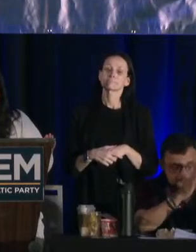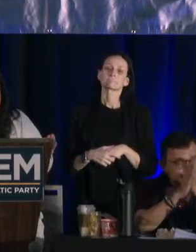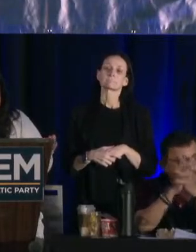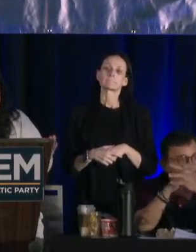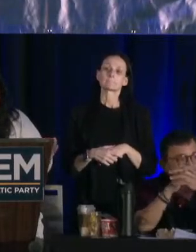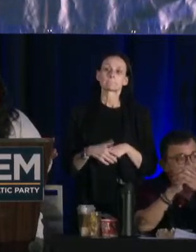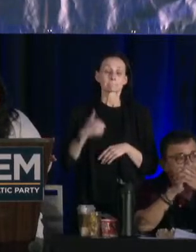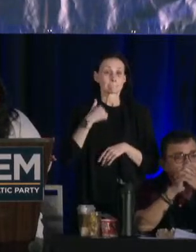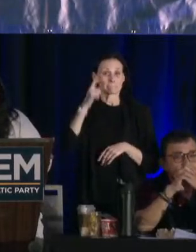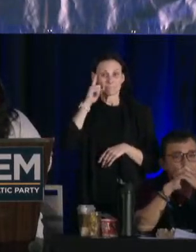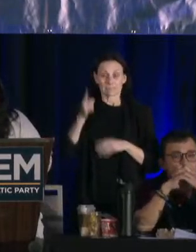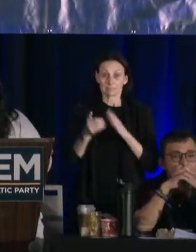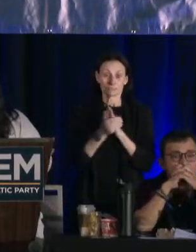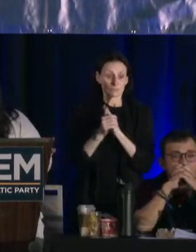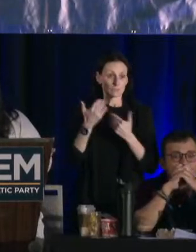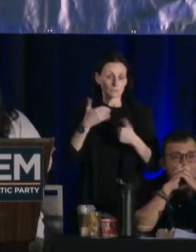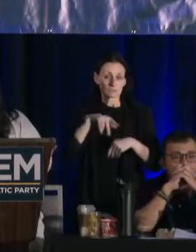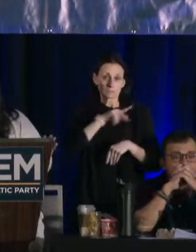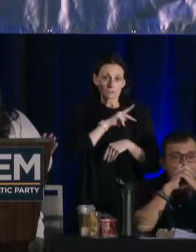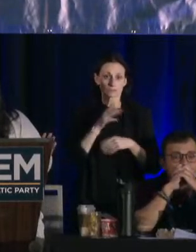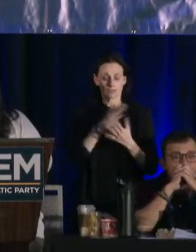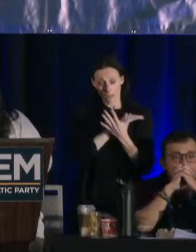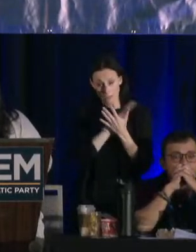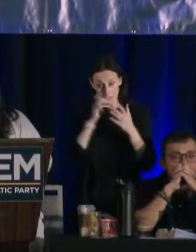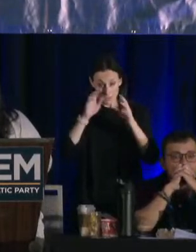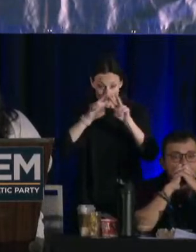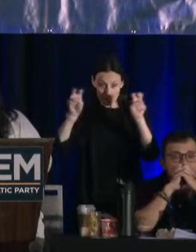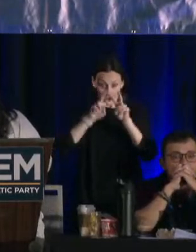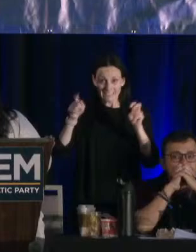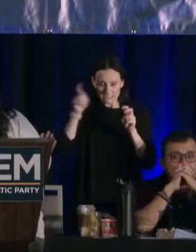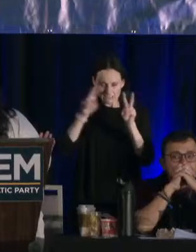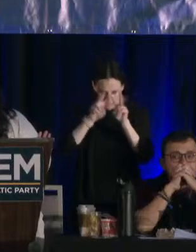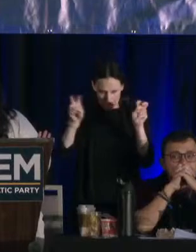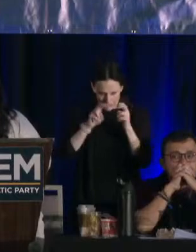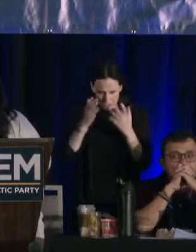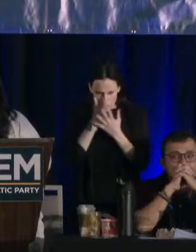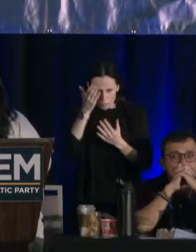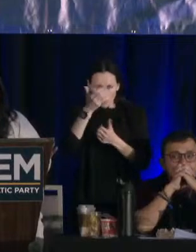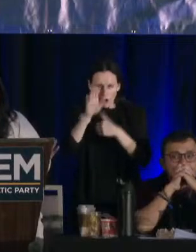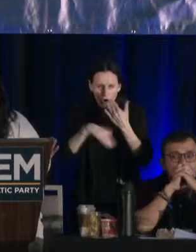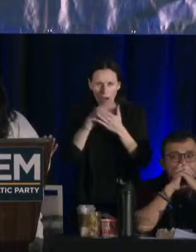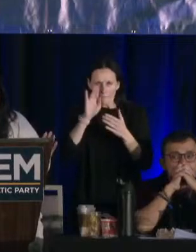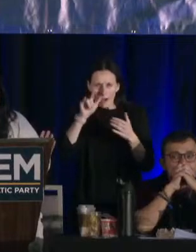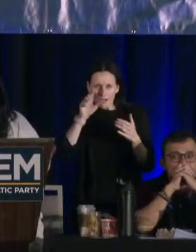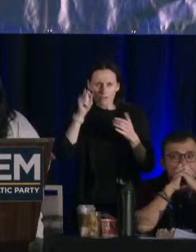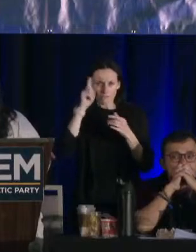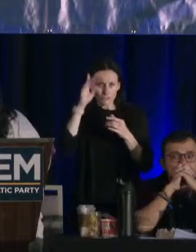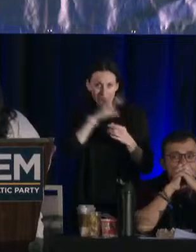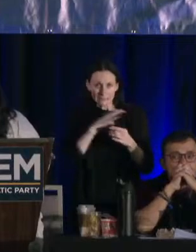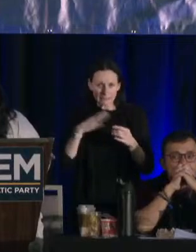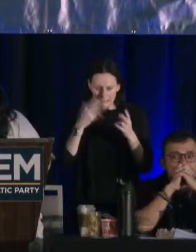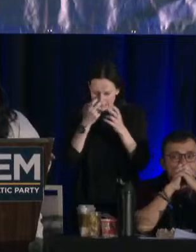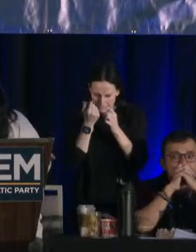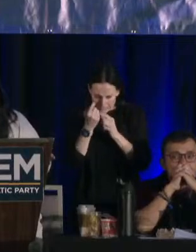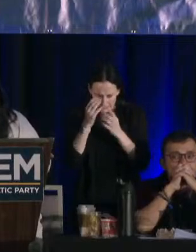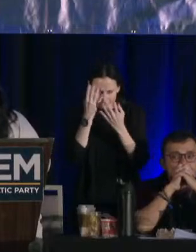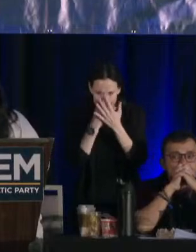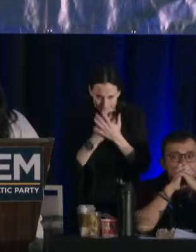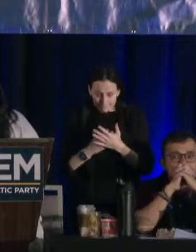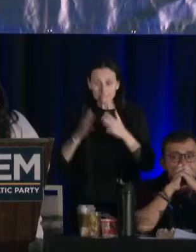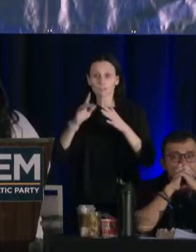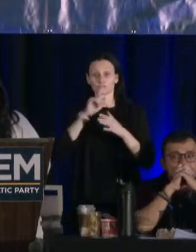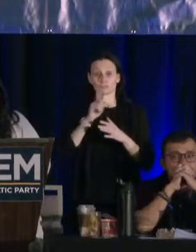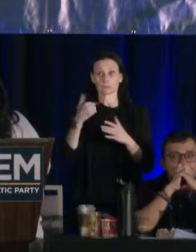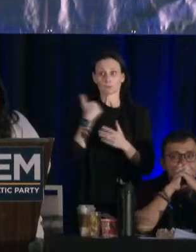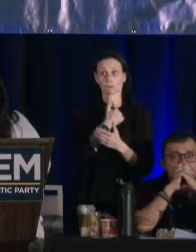I think this man has personally combed through the bylaws of every single caucus in this committee, so kudos to you, and